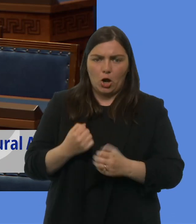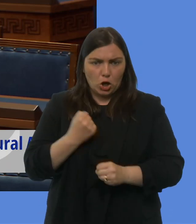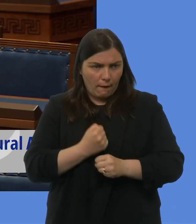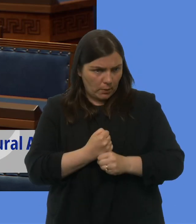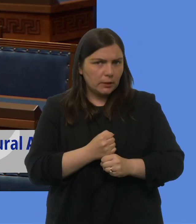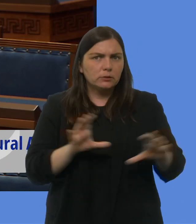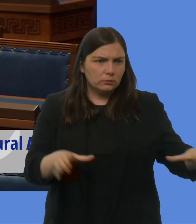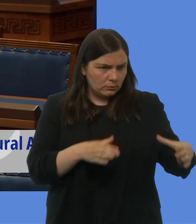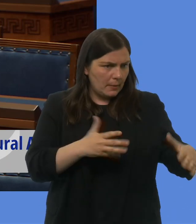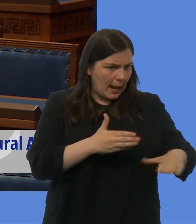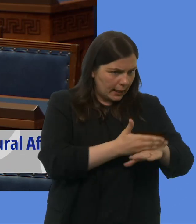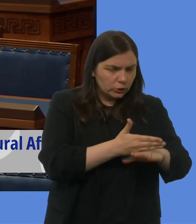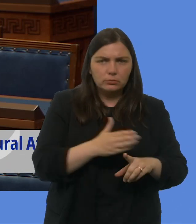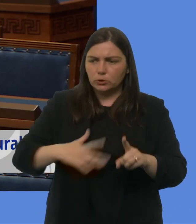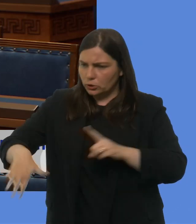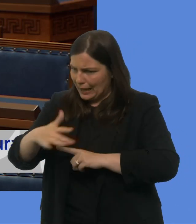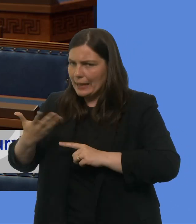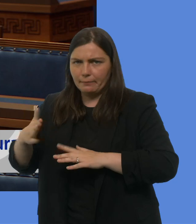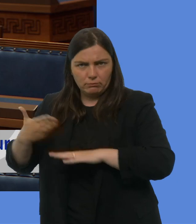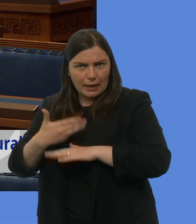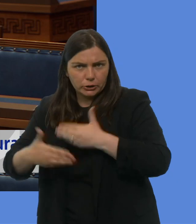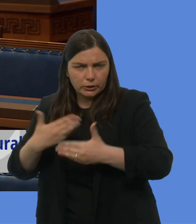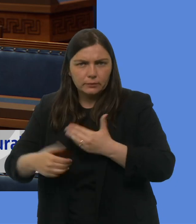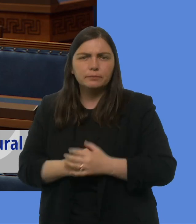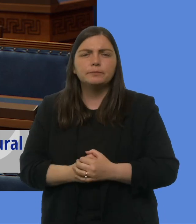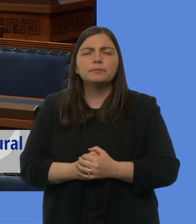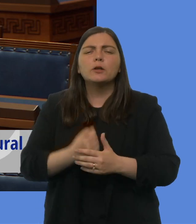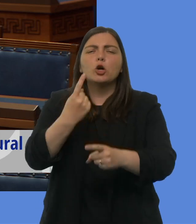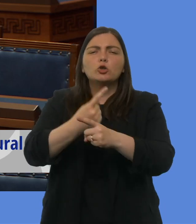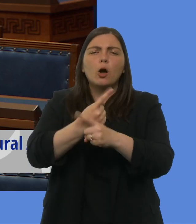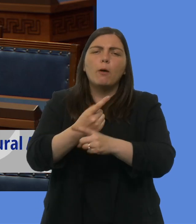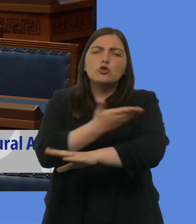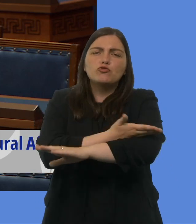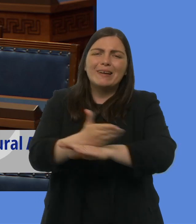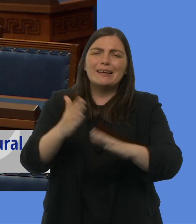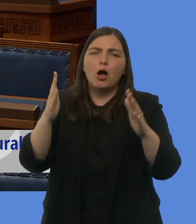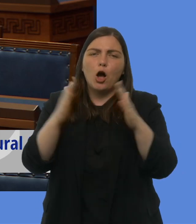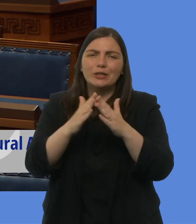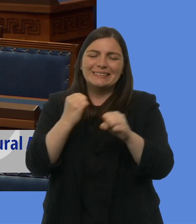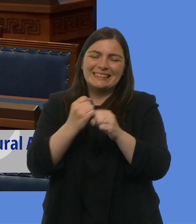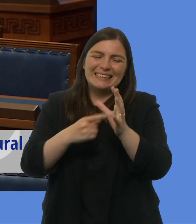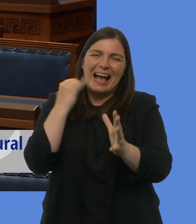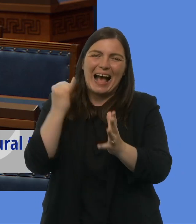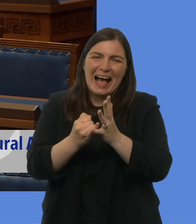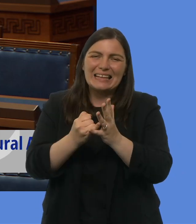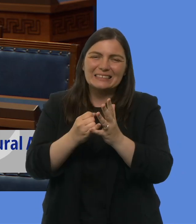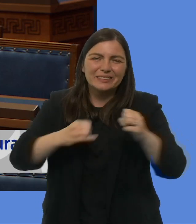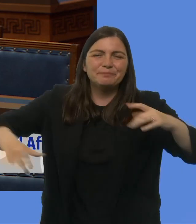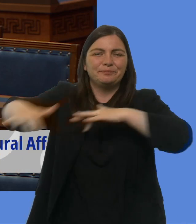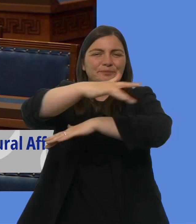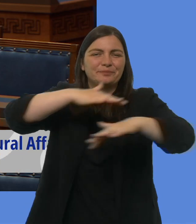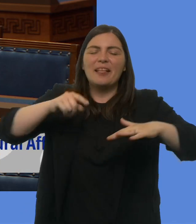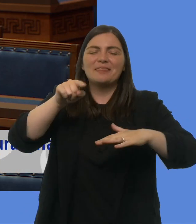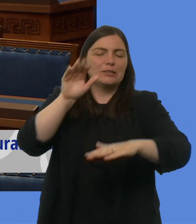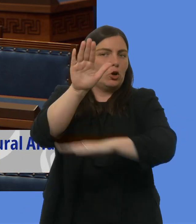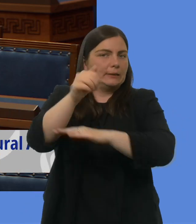society. There's many sectors in relation to greenhouse gas emissions that sit outside my department, particularly in relation to both